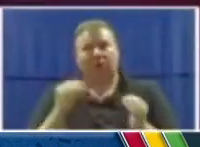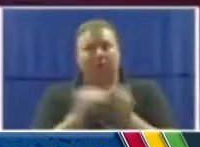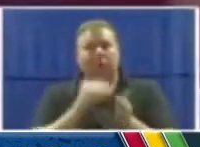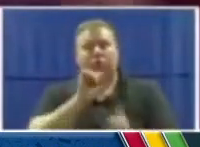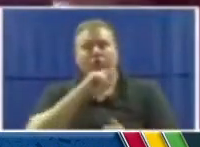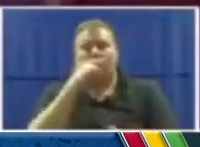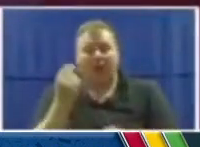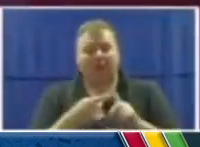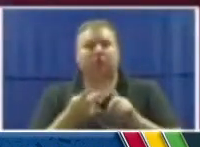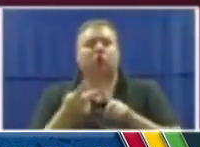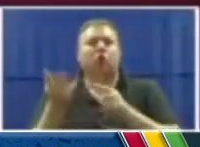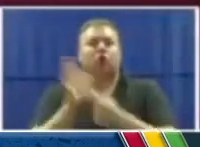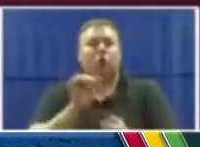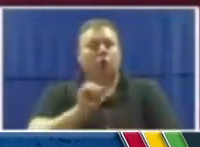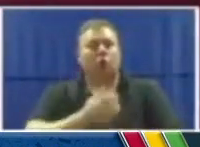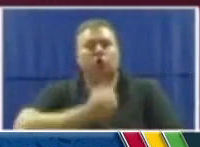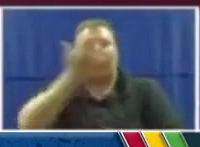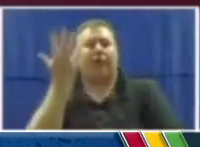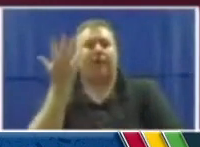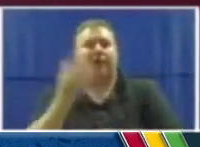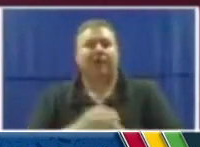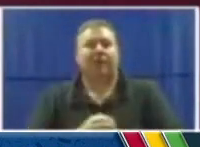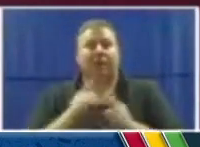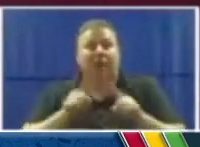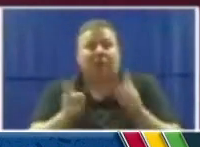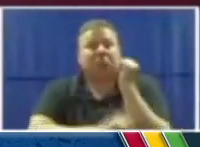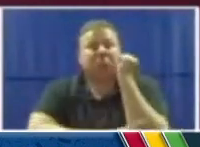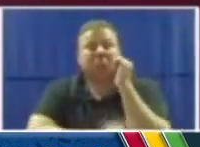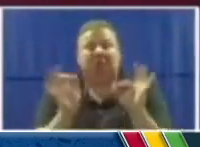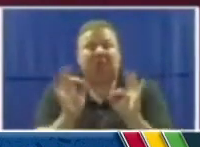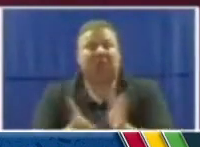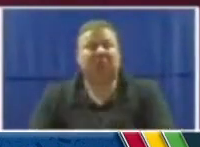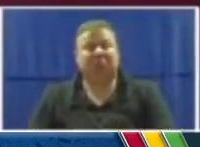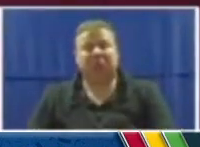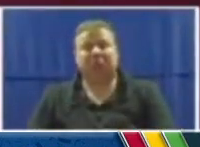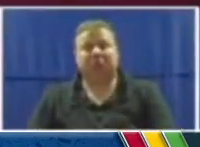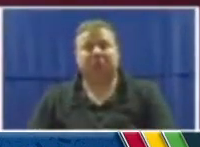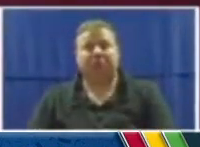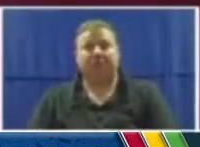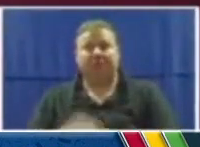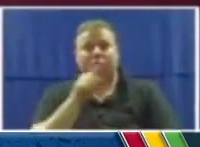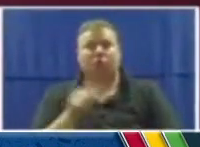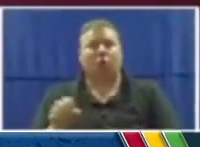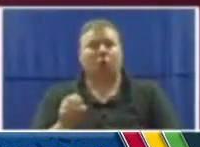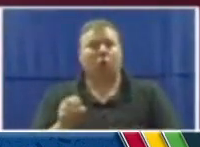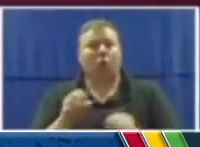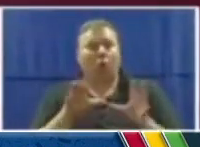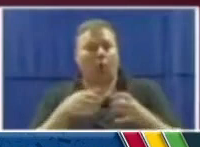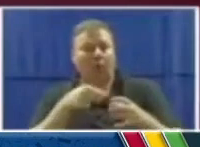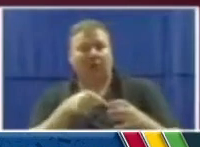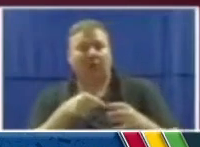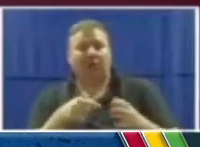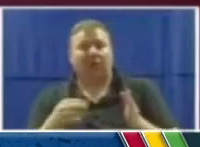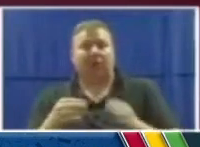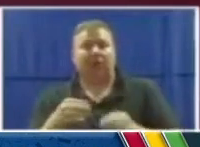your shames, absolutely no consequences. When the Zondo Commission directly implicates a